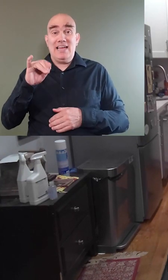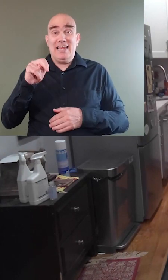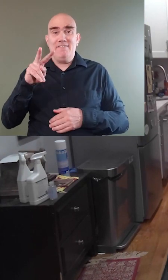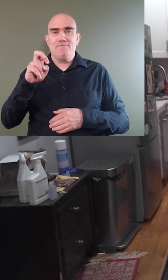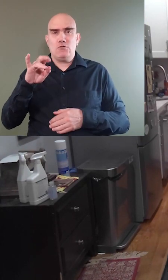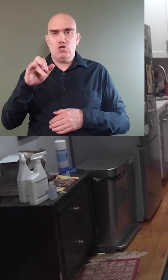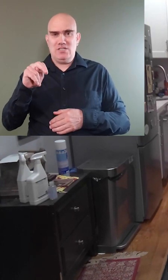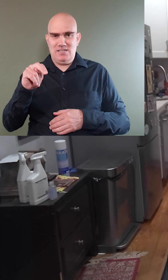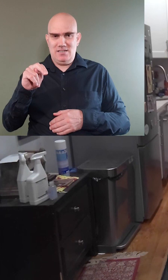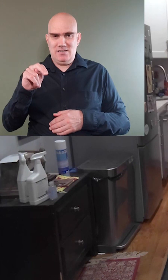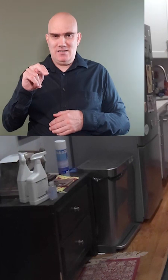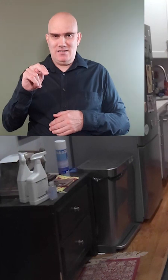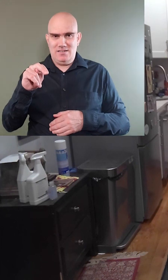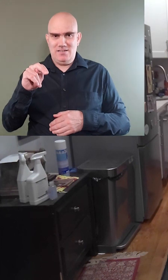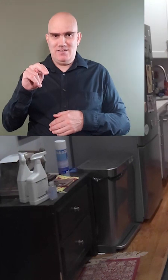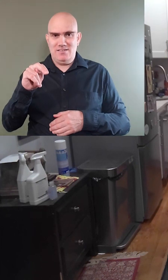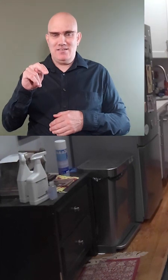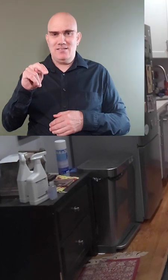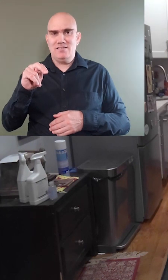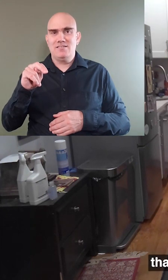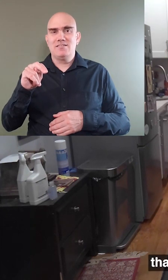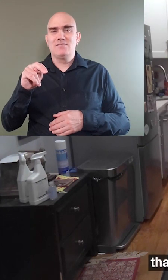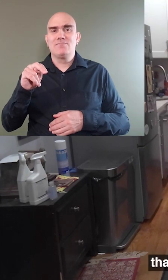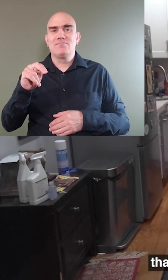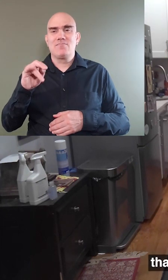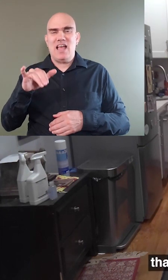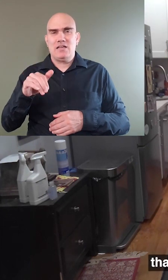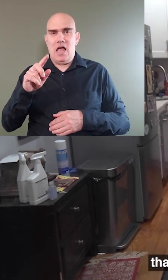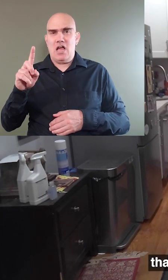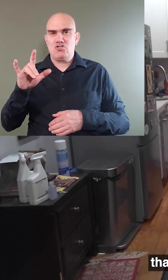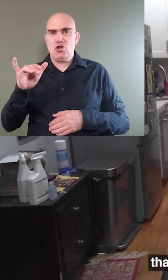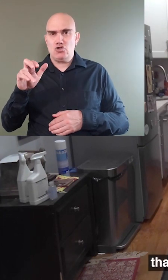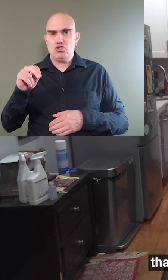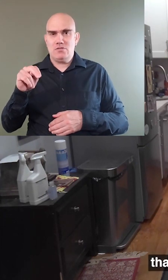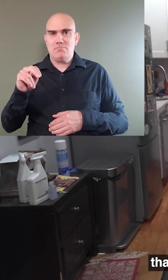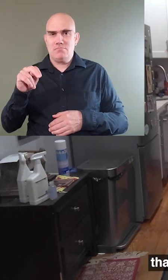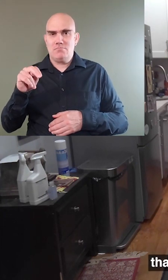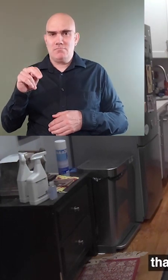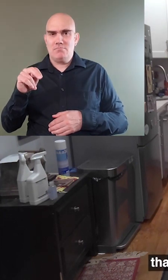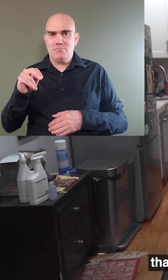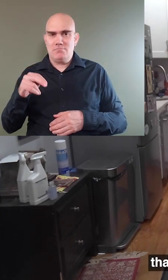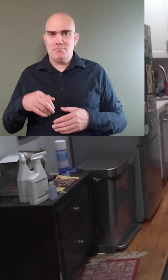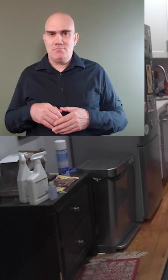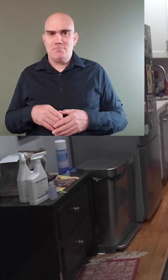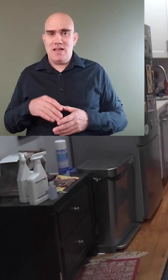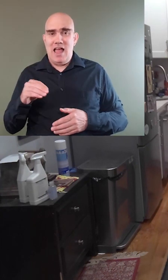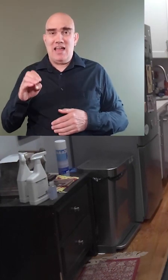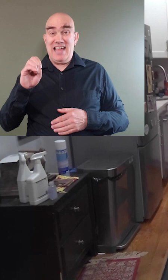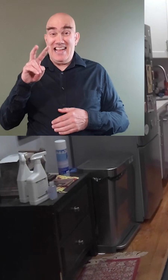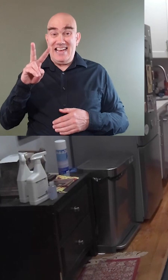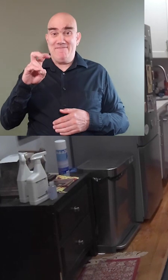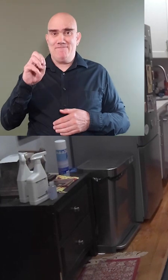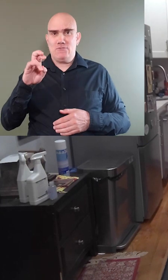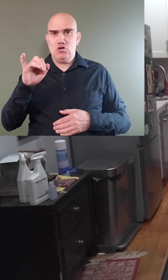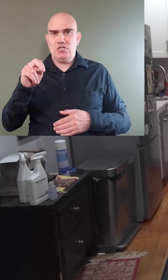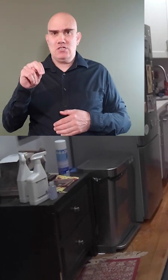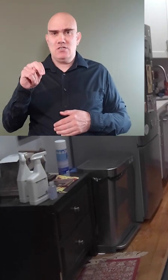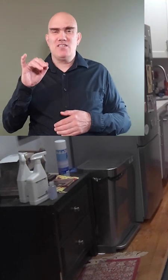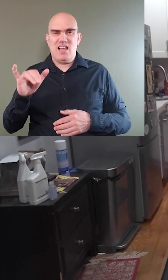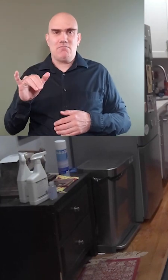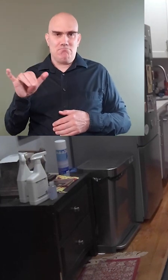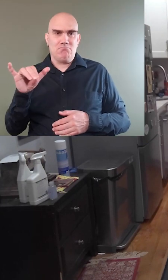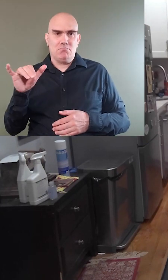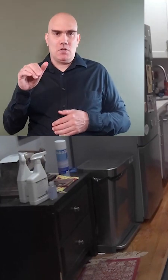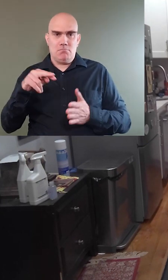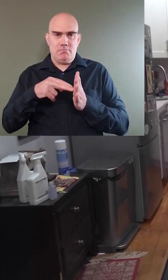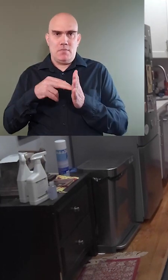are inversion, that is adduction of the ankle, and eversion,